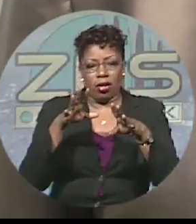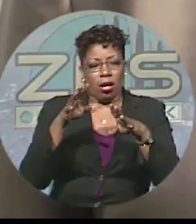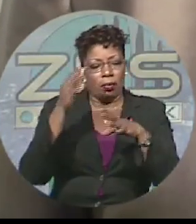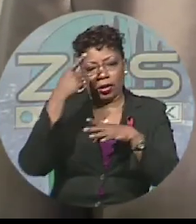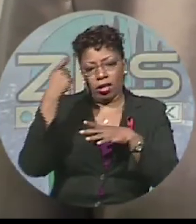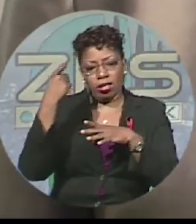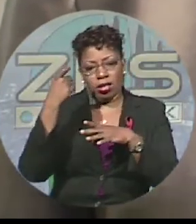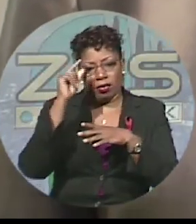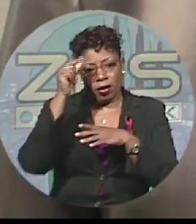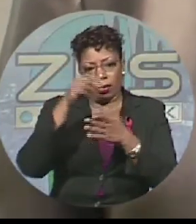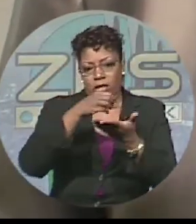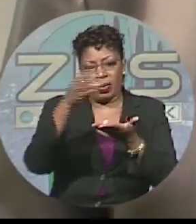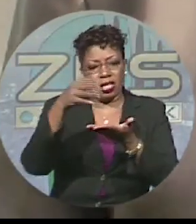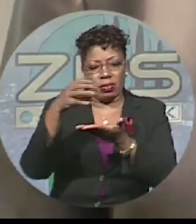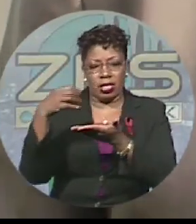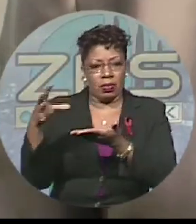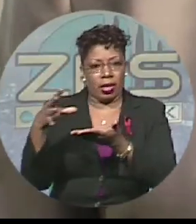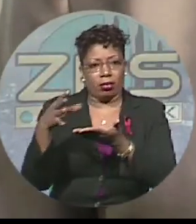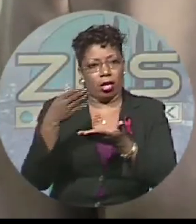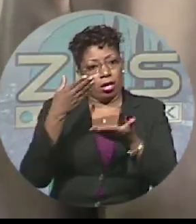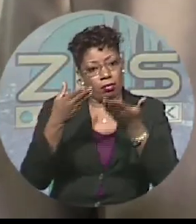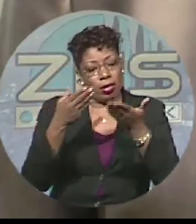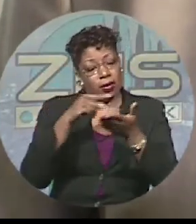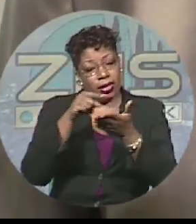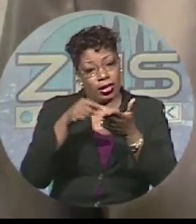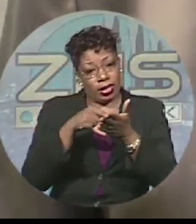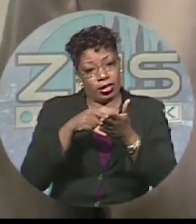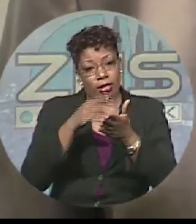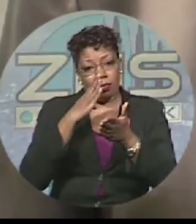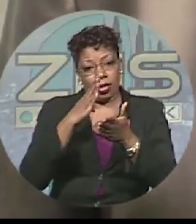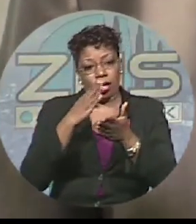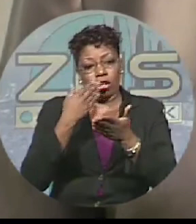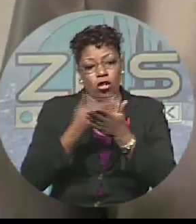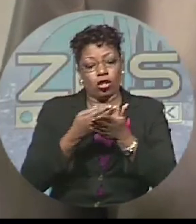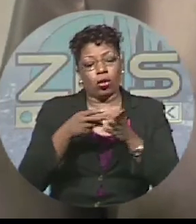BAIC Smart Building may be the solution to not just saving